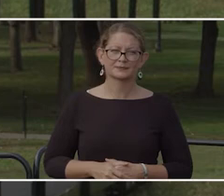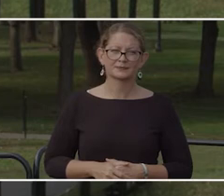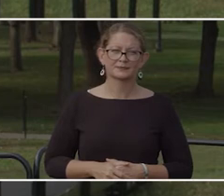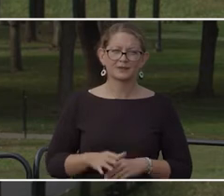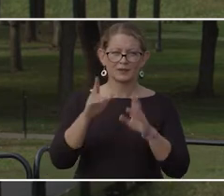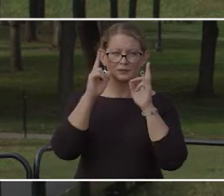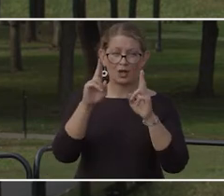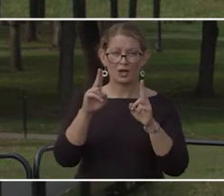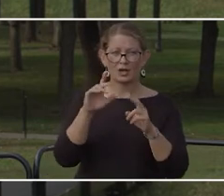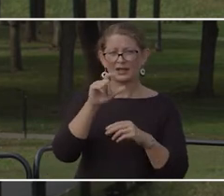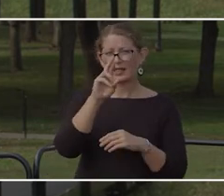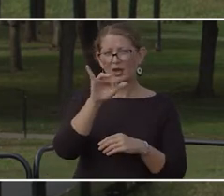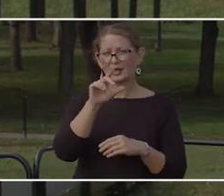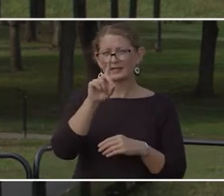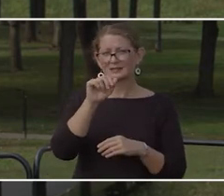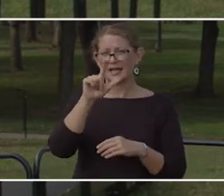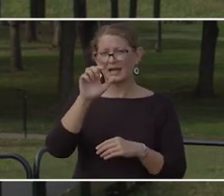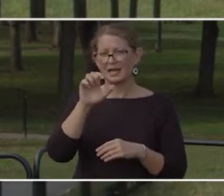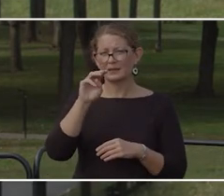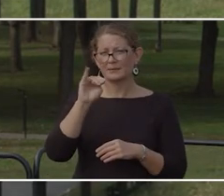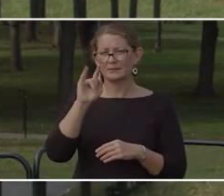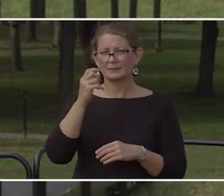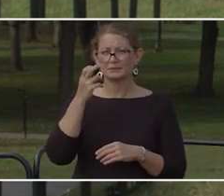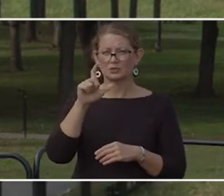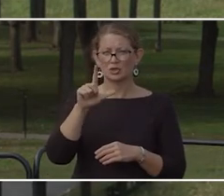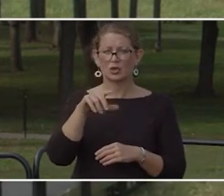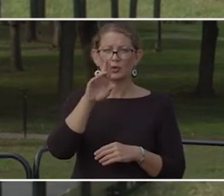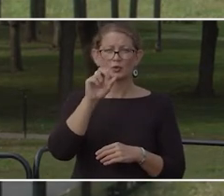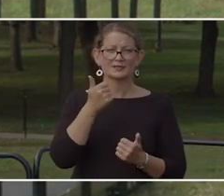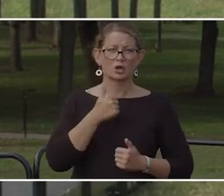In honor of Larry Dale Mitchell, U.S. Army,